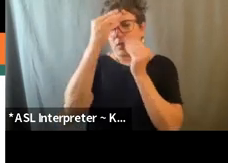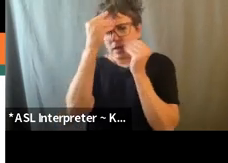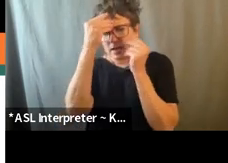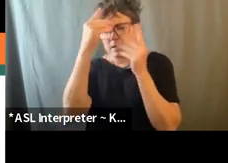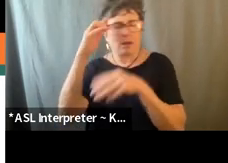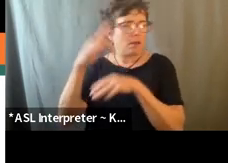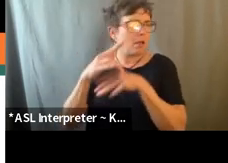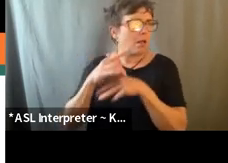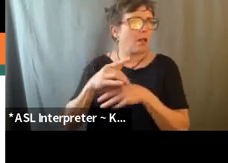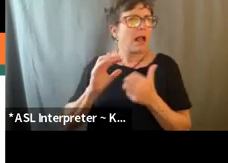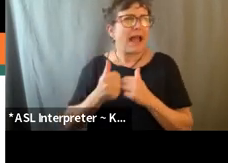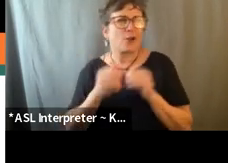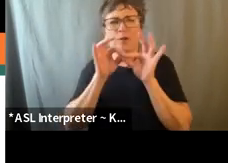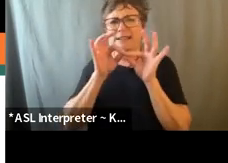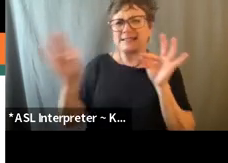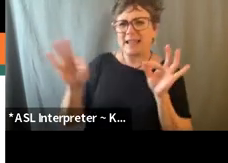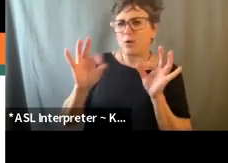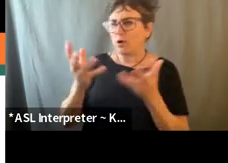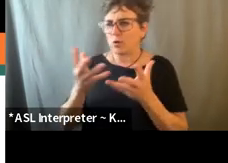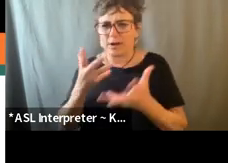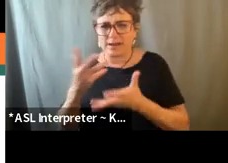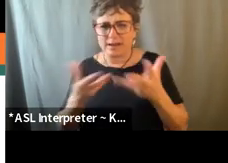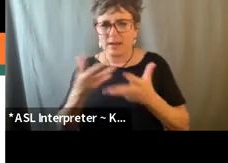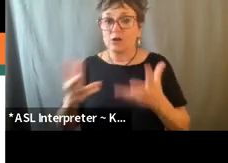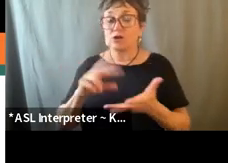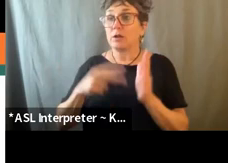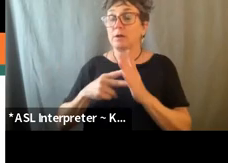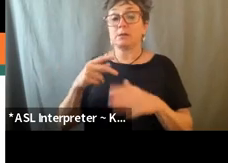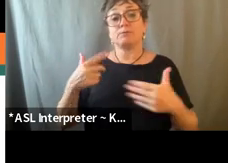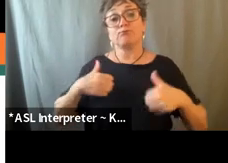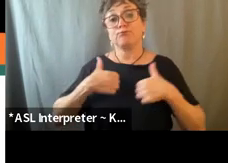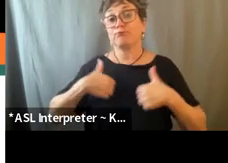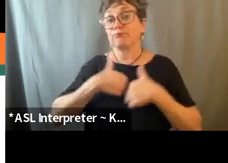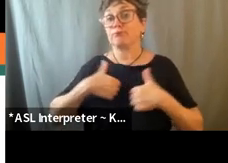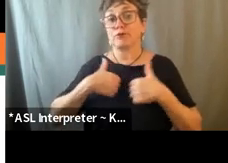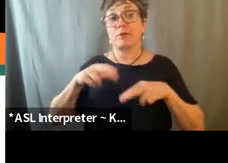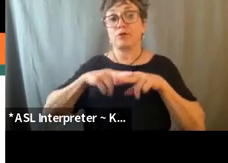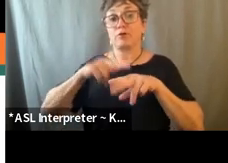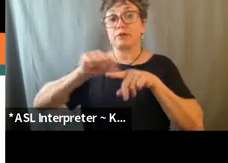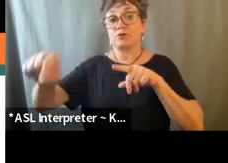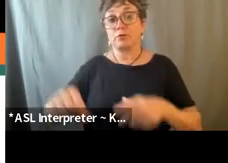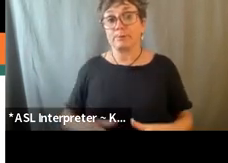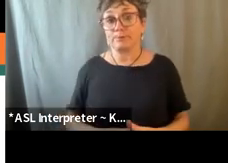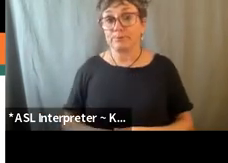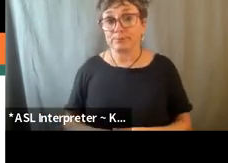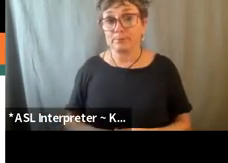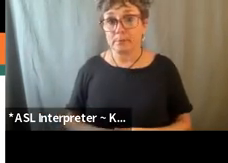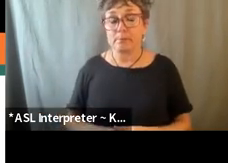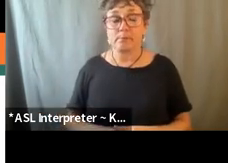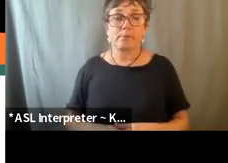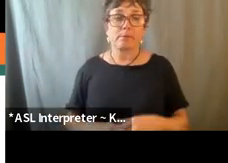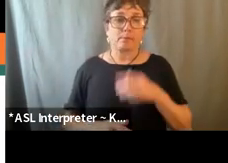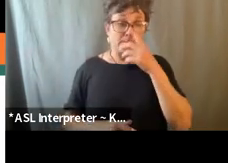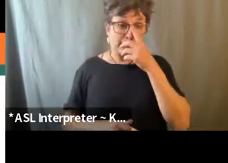what to say that you actually lose the opportunity to be a part of the conversation. Yeah. Action items are